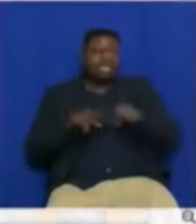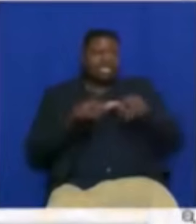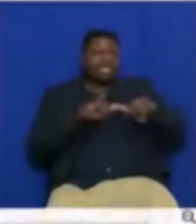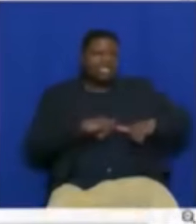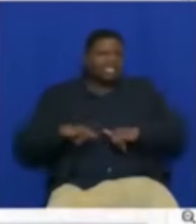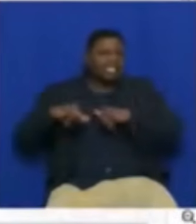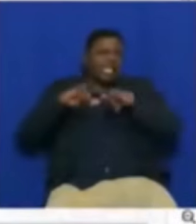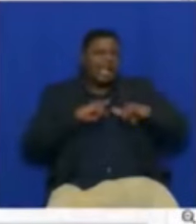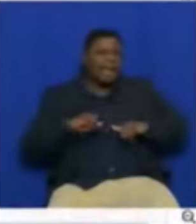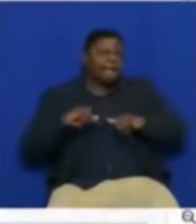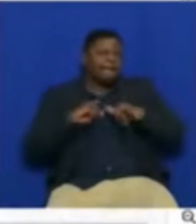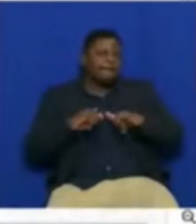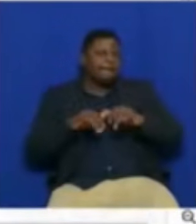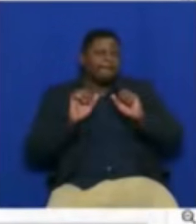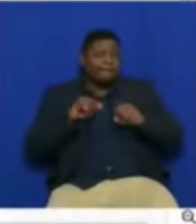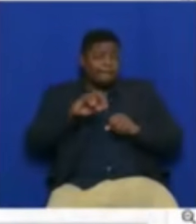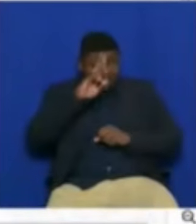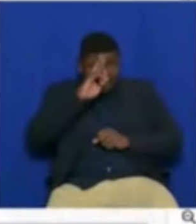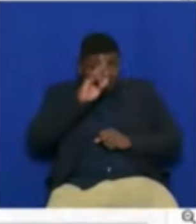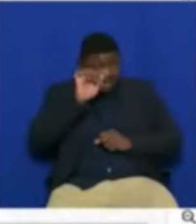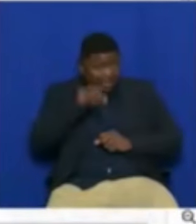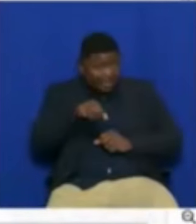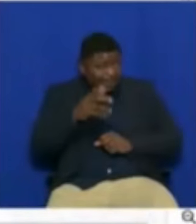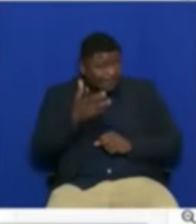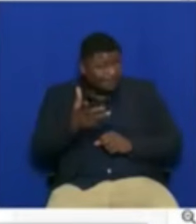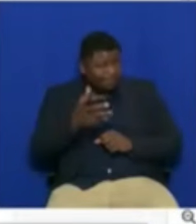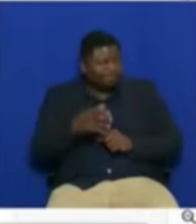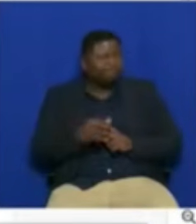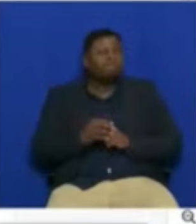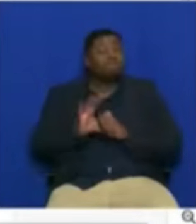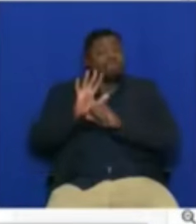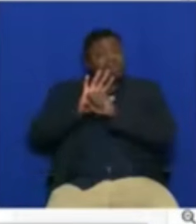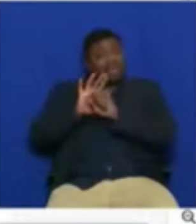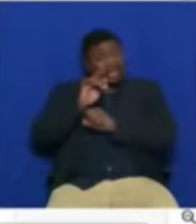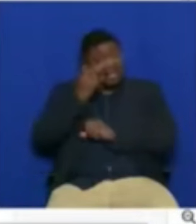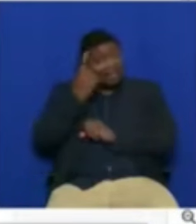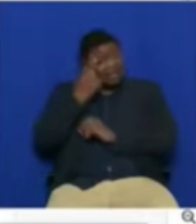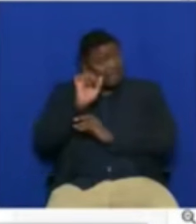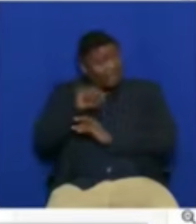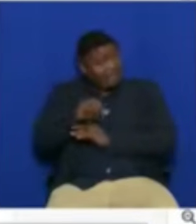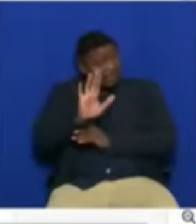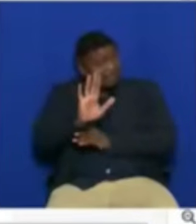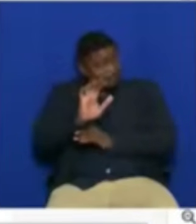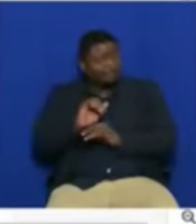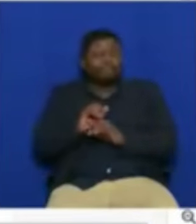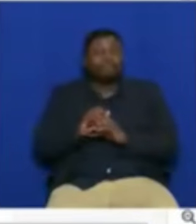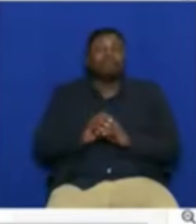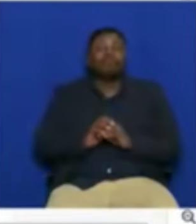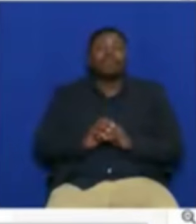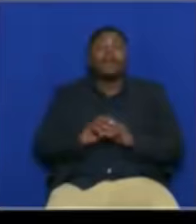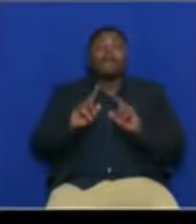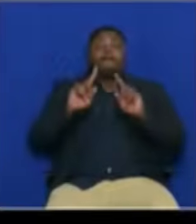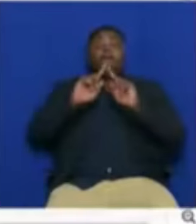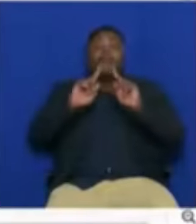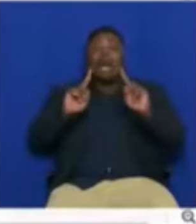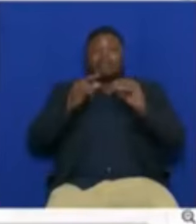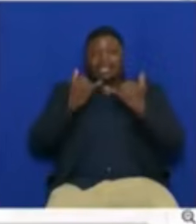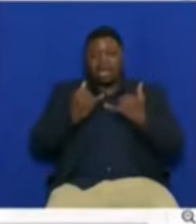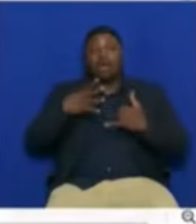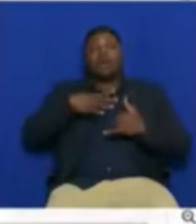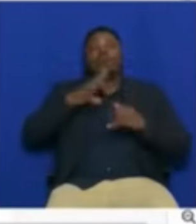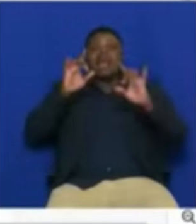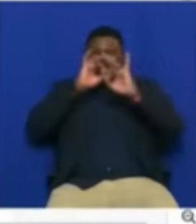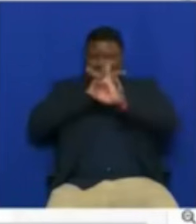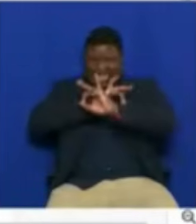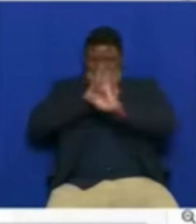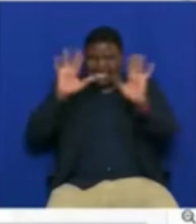So what I wanted to clarify with you is surely you are not criticizing,